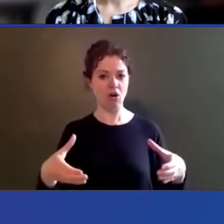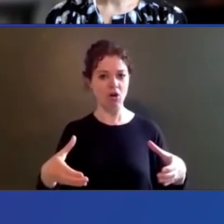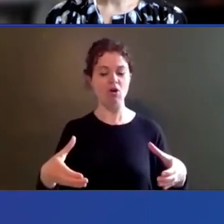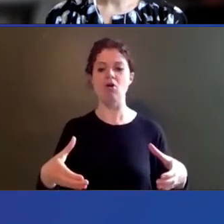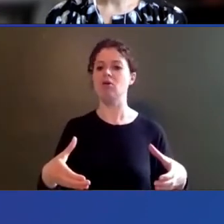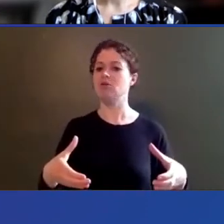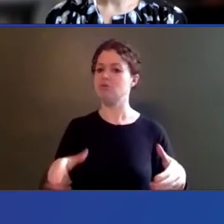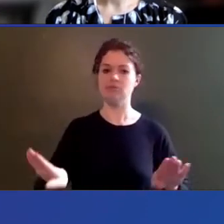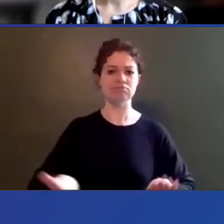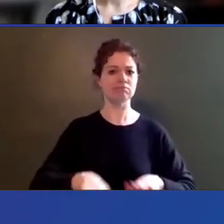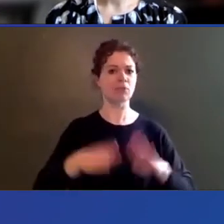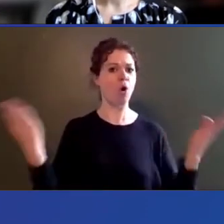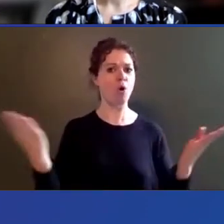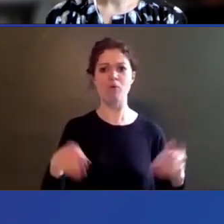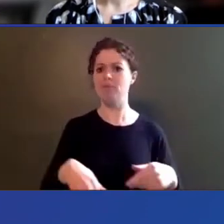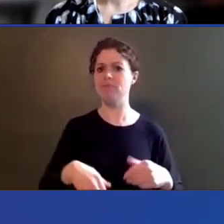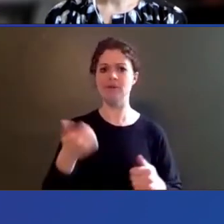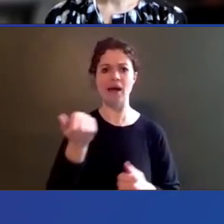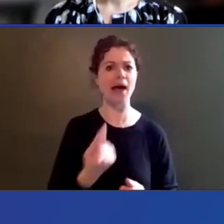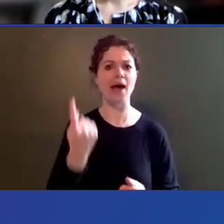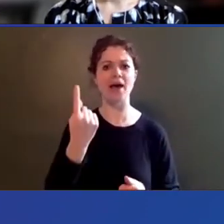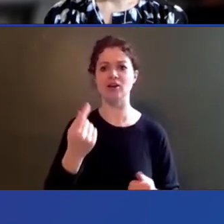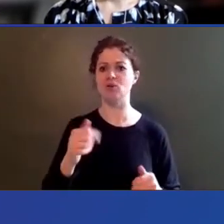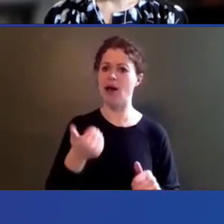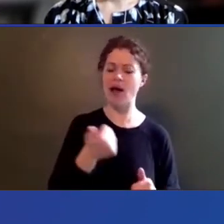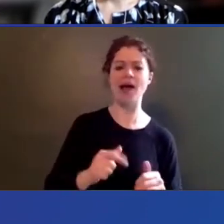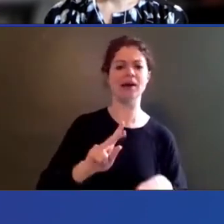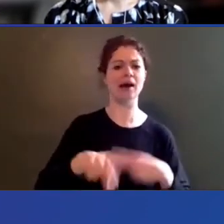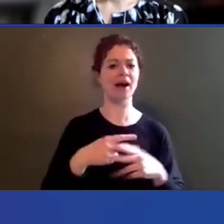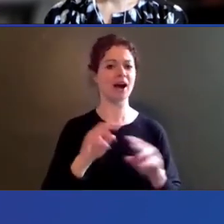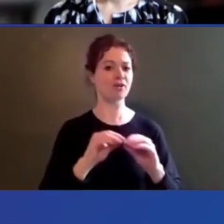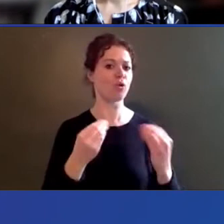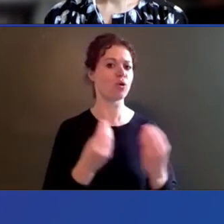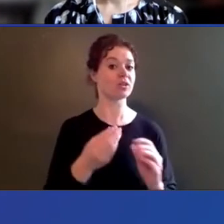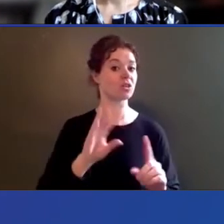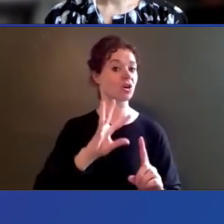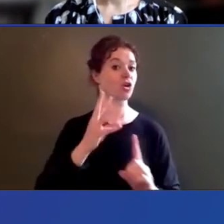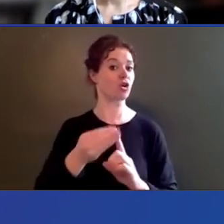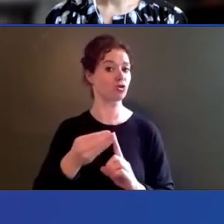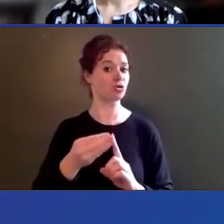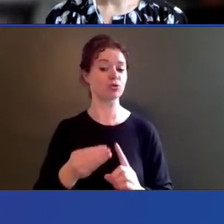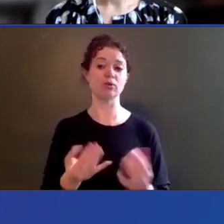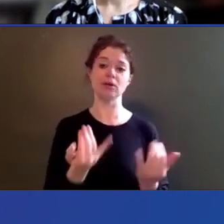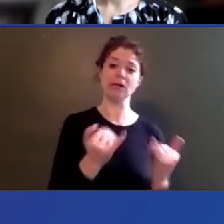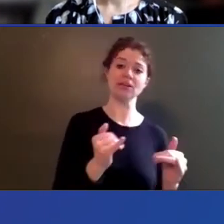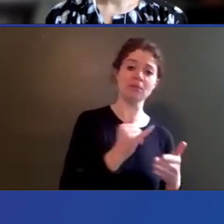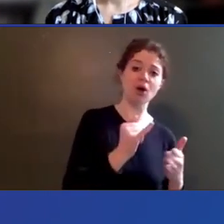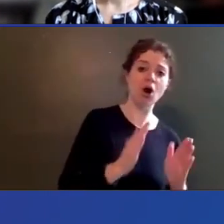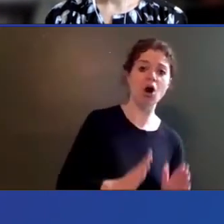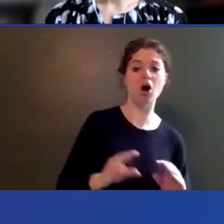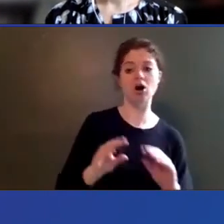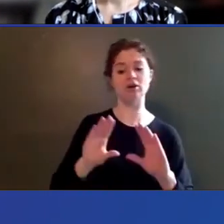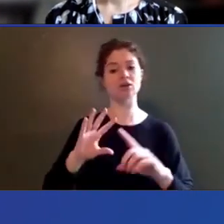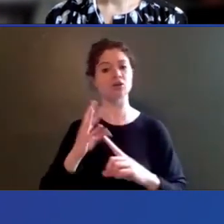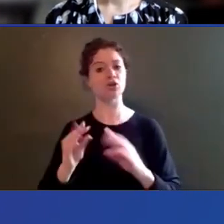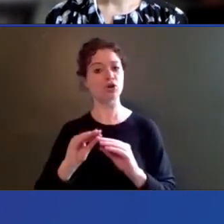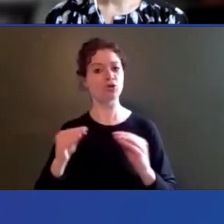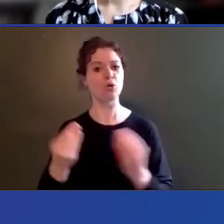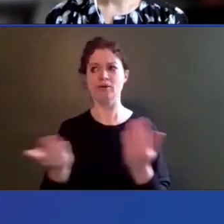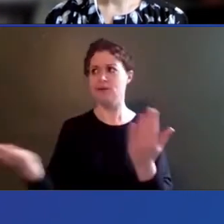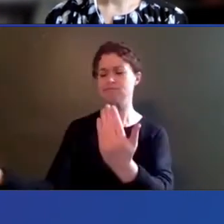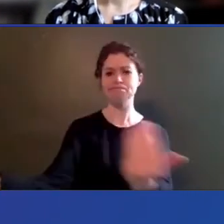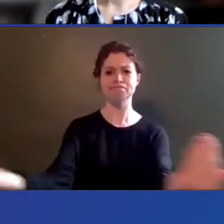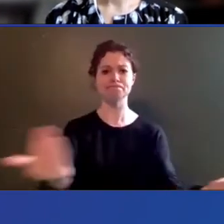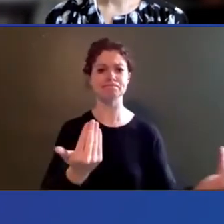whoever wanted to participate, any cultural organization to participate. It wasn't for independent artists, but any cultural organization. I started on that.